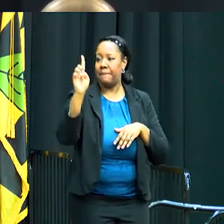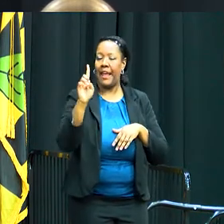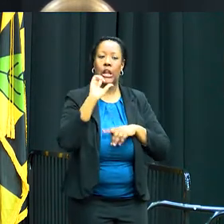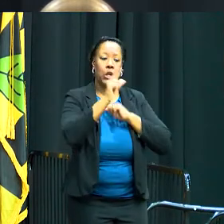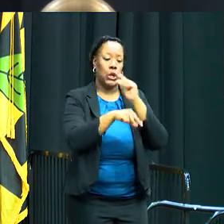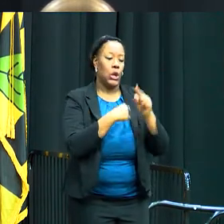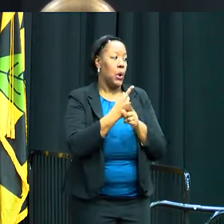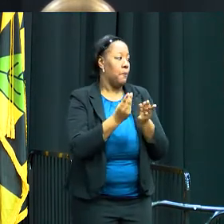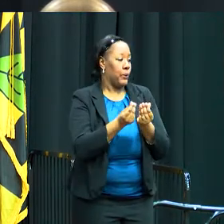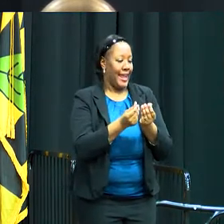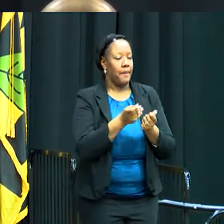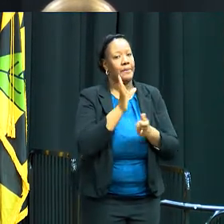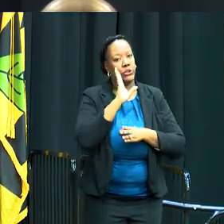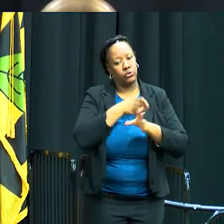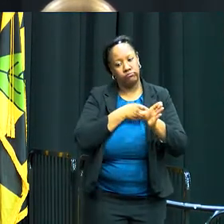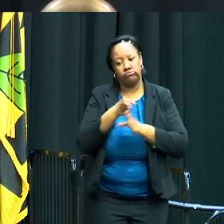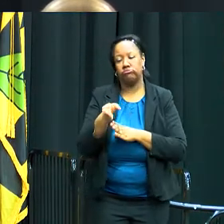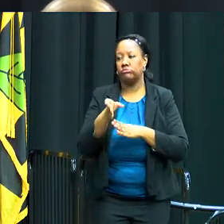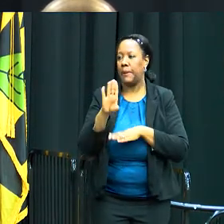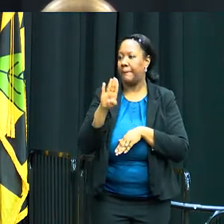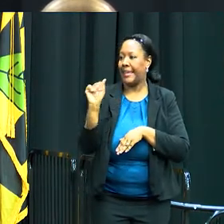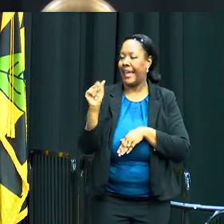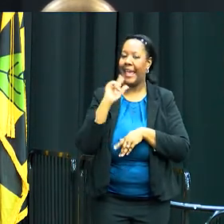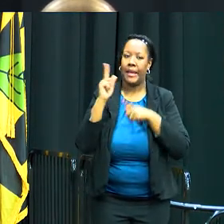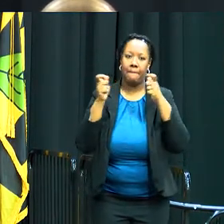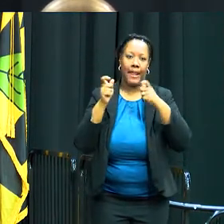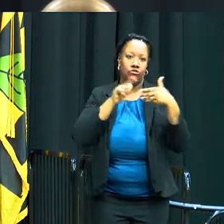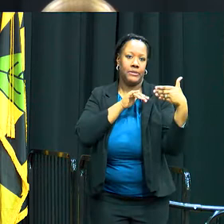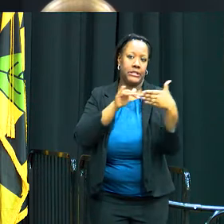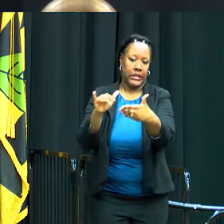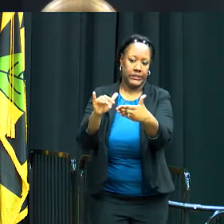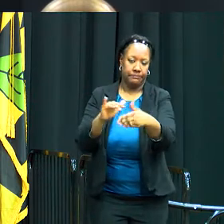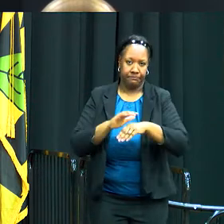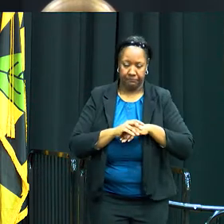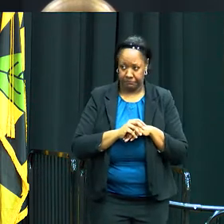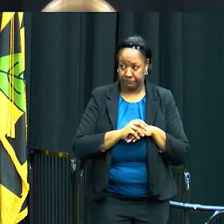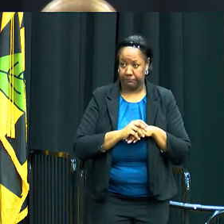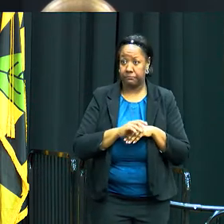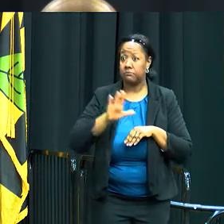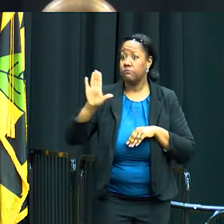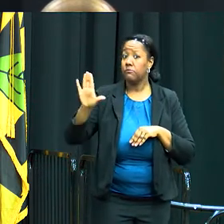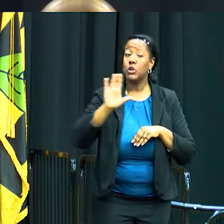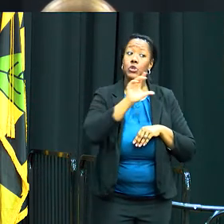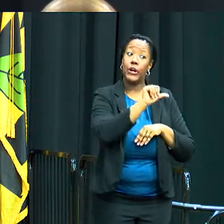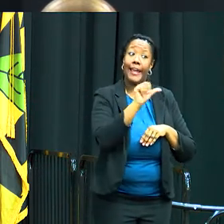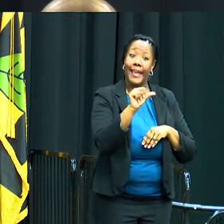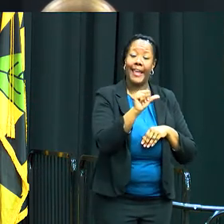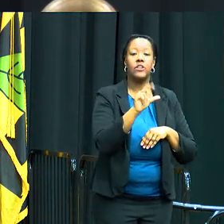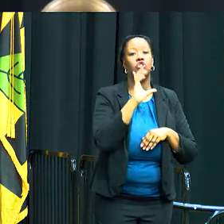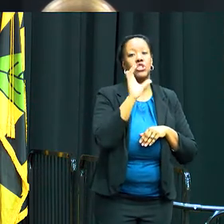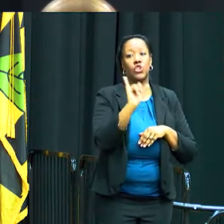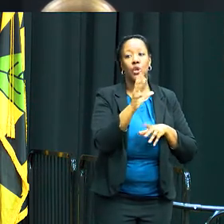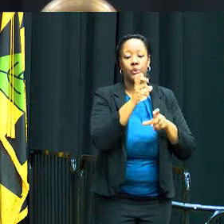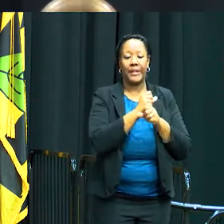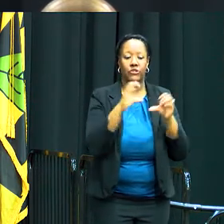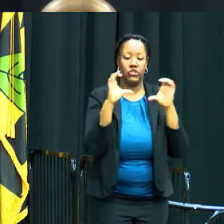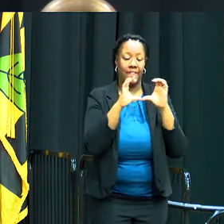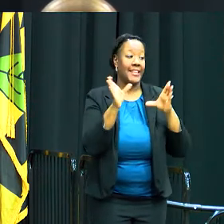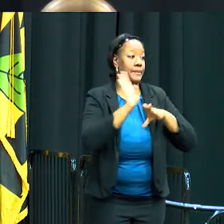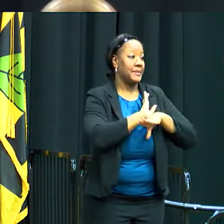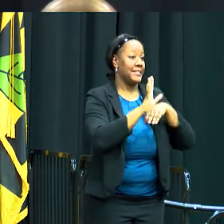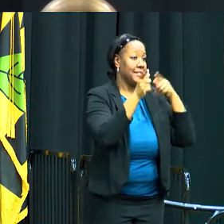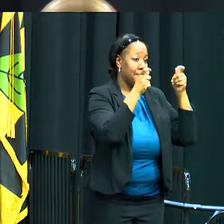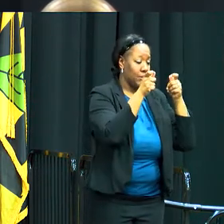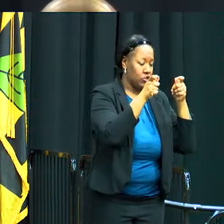bachelor's degree in management studies. In addition to the associate's degree, she is being awarded certificates in business